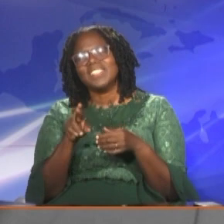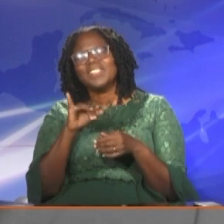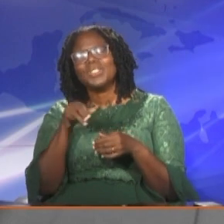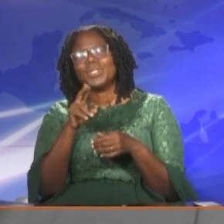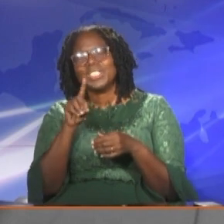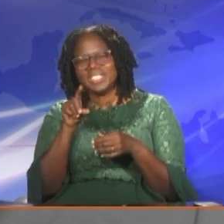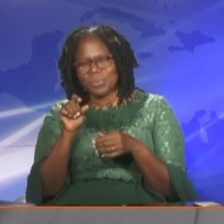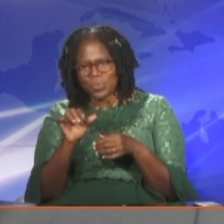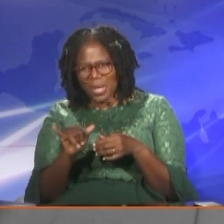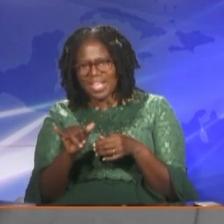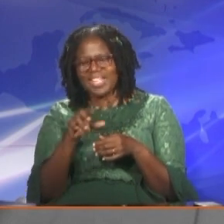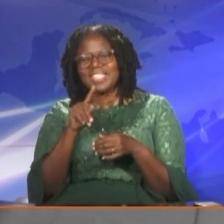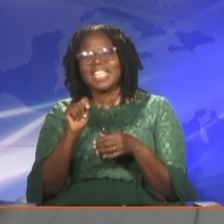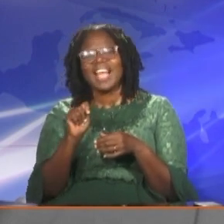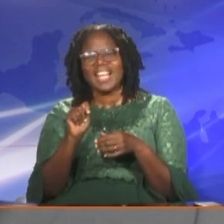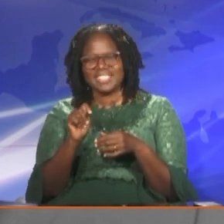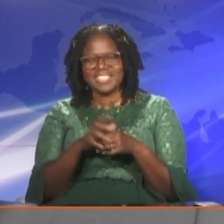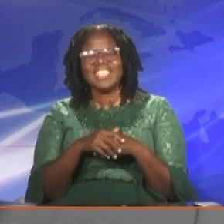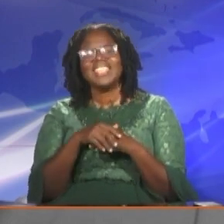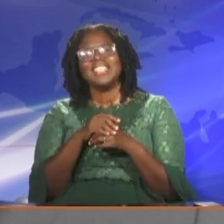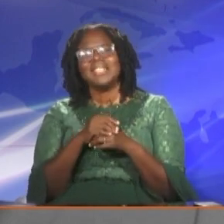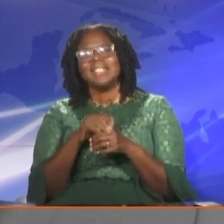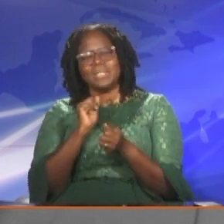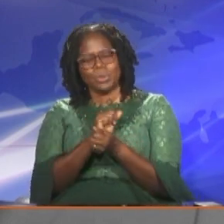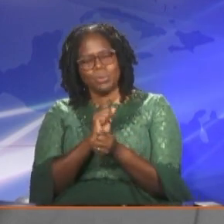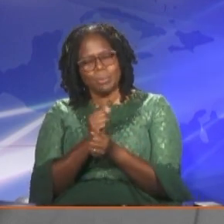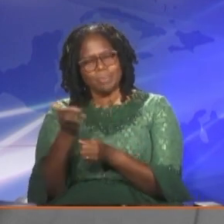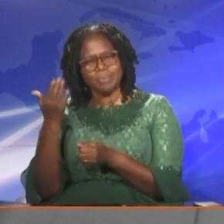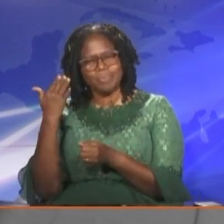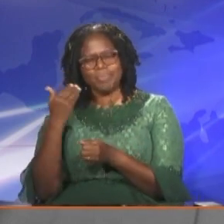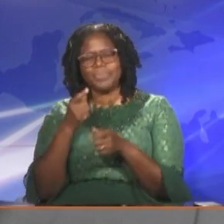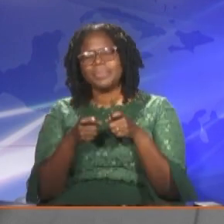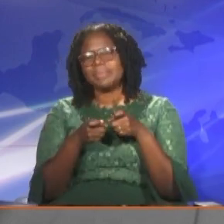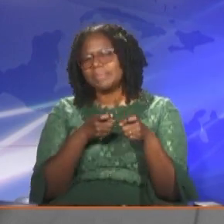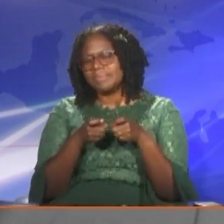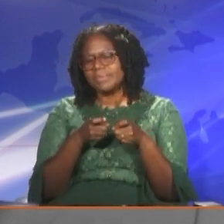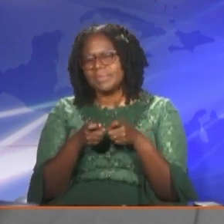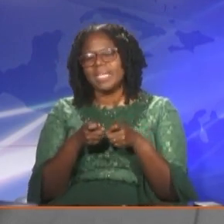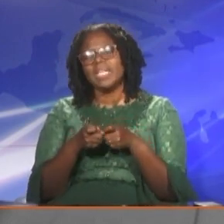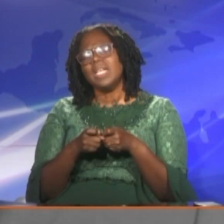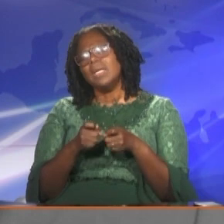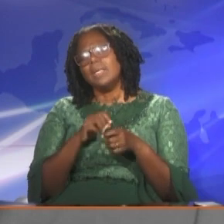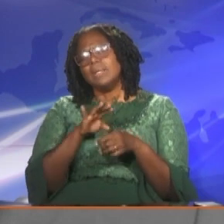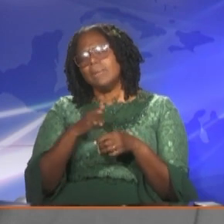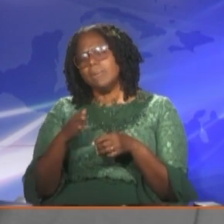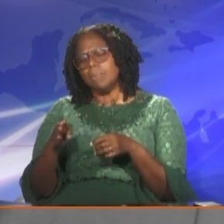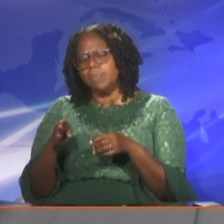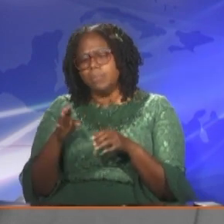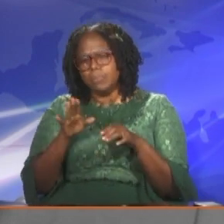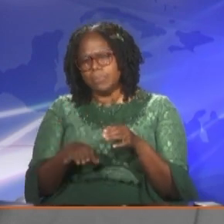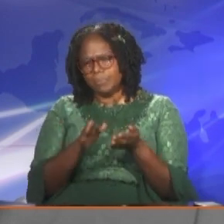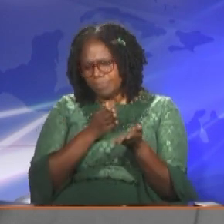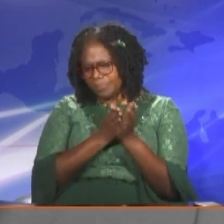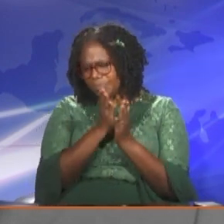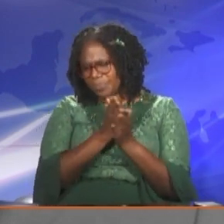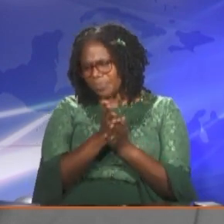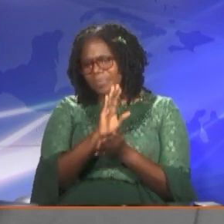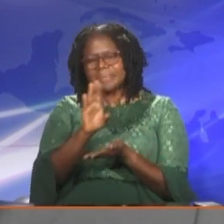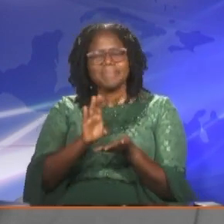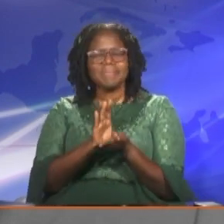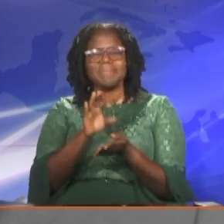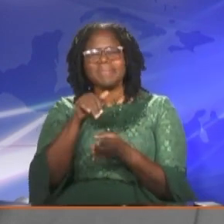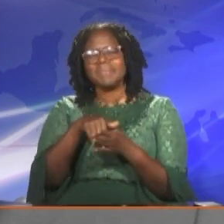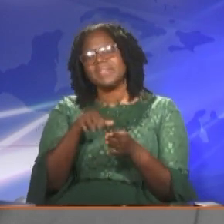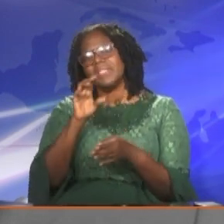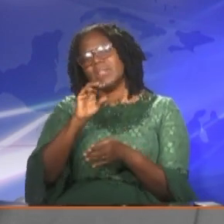Services. Dr. Taklal Singh worked previously as the manager of the Interdisciplinary Child Development Centre in Couva. She is qualified with